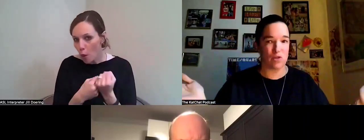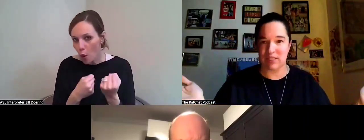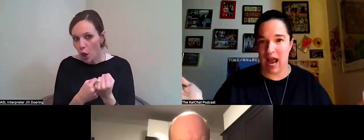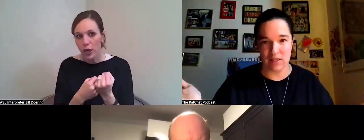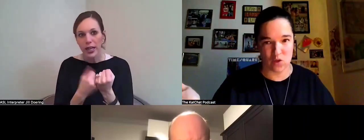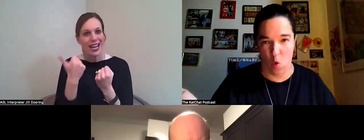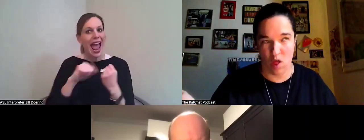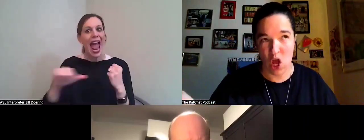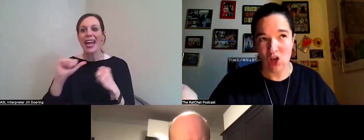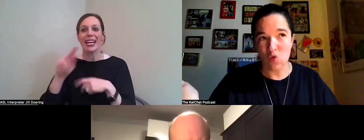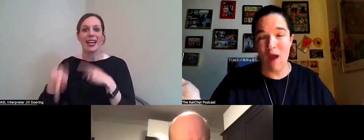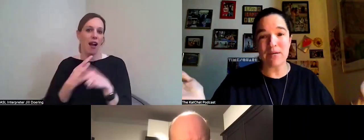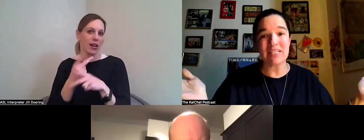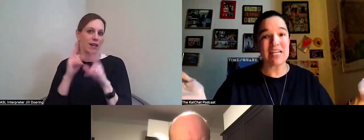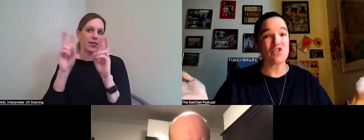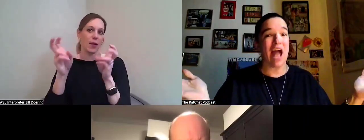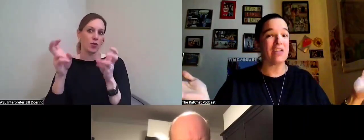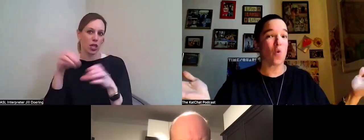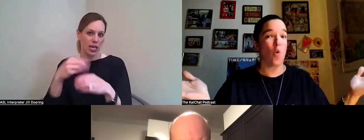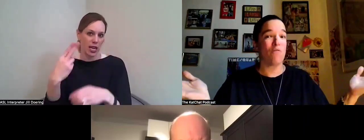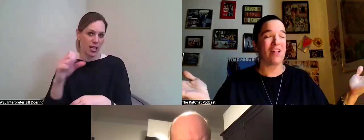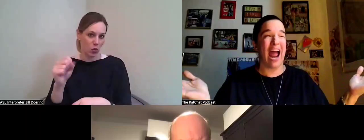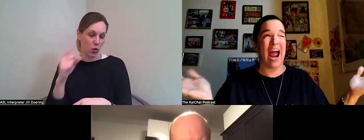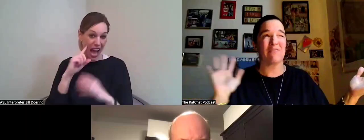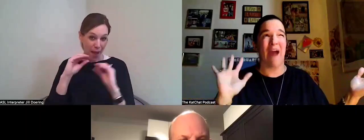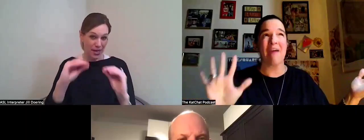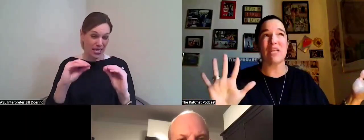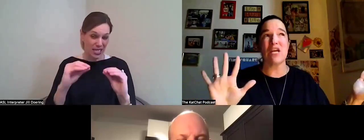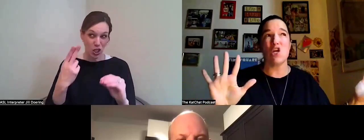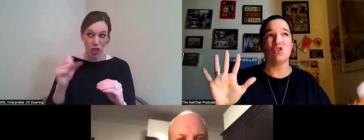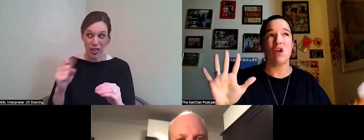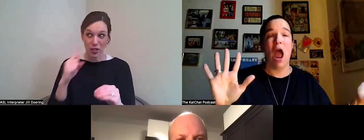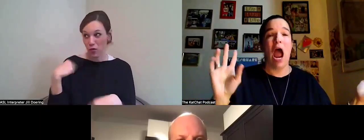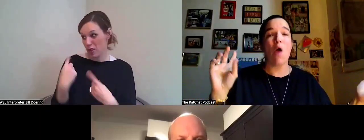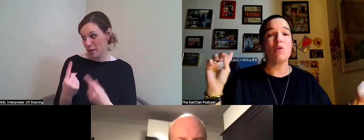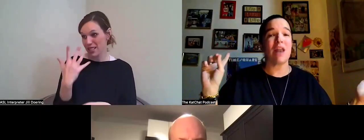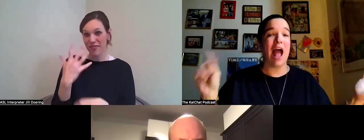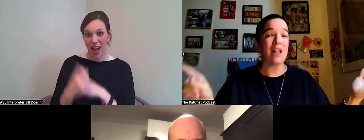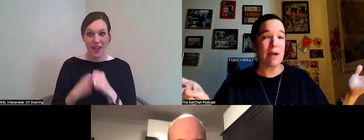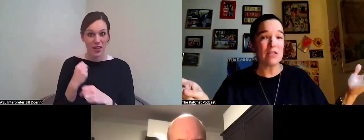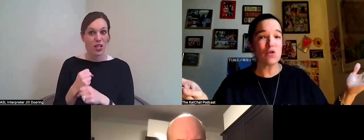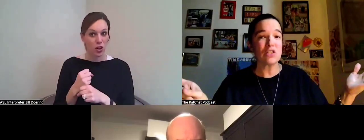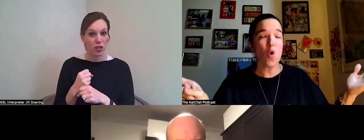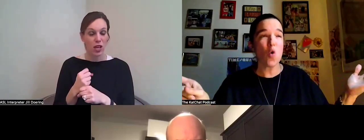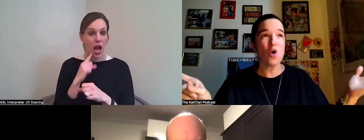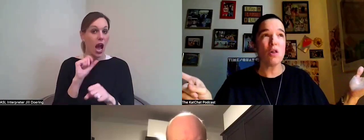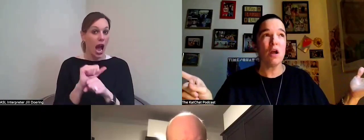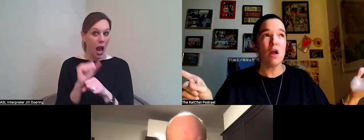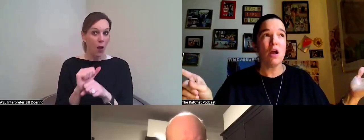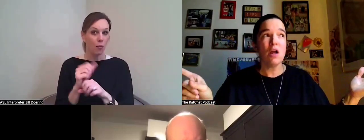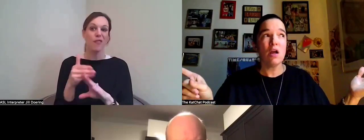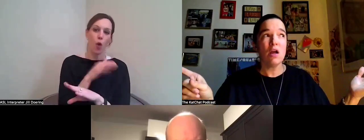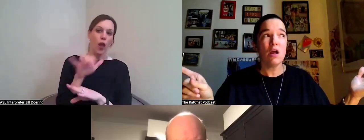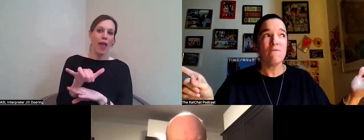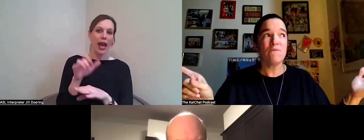of subject in high school. So I've been teaching high school for the last 5 years. I was in elementary